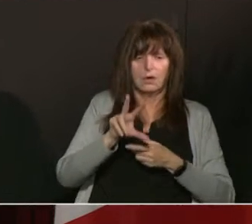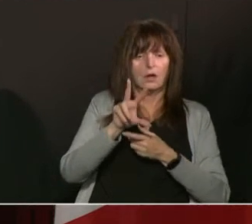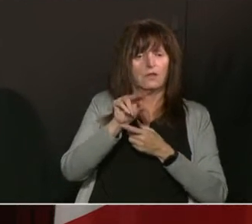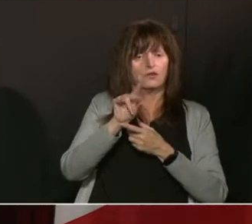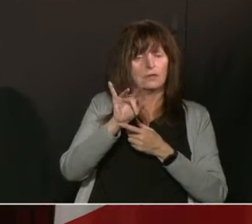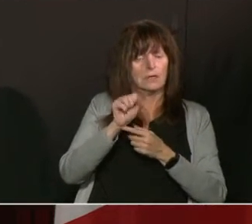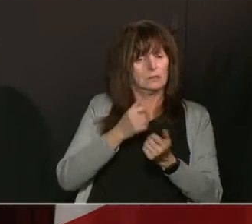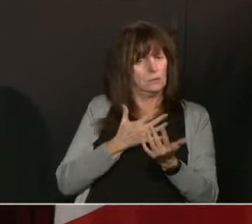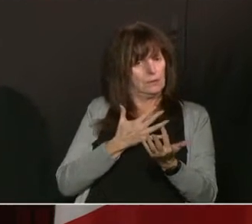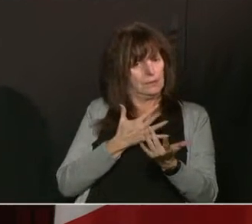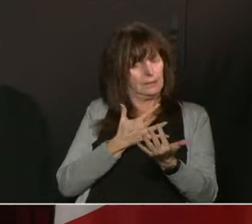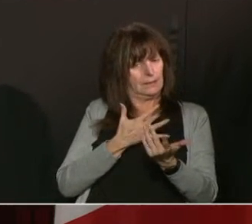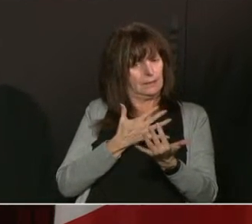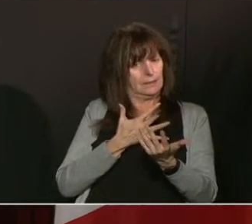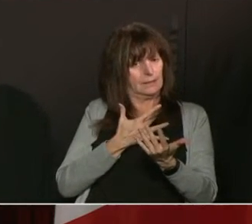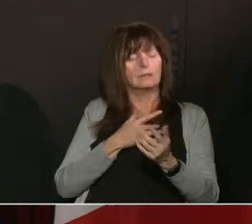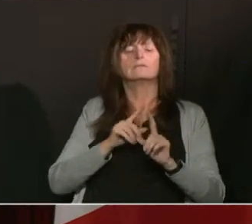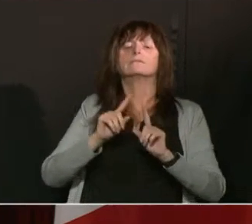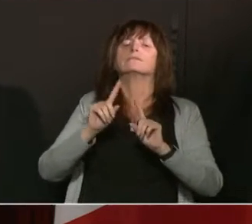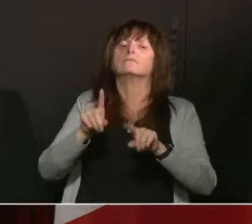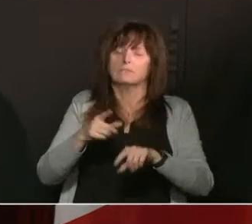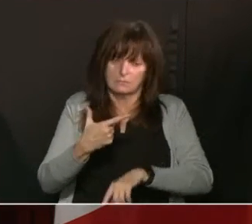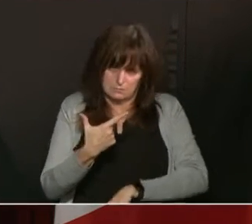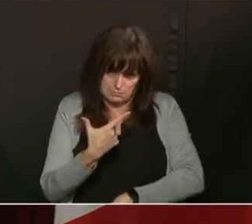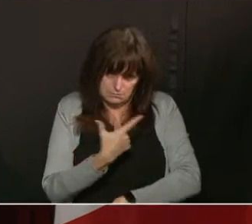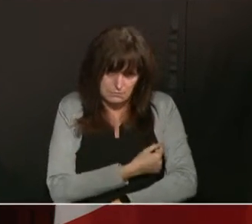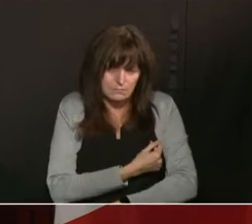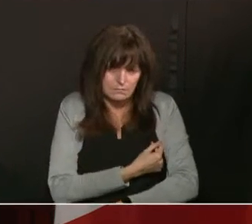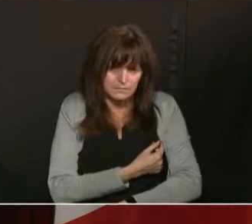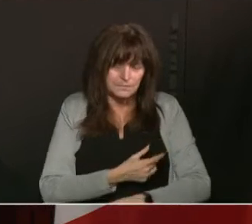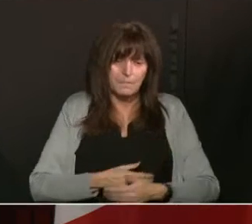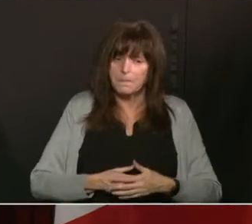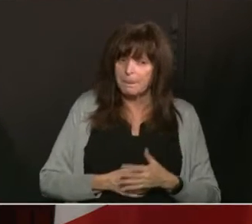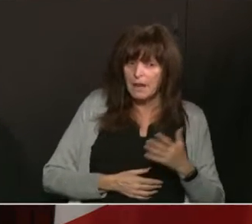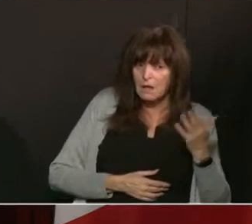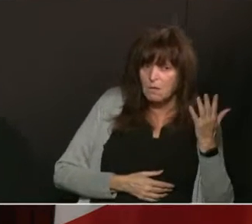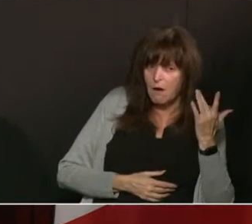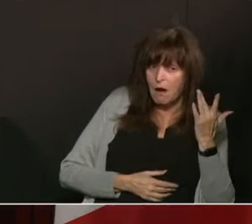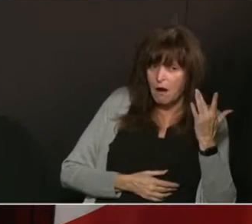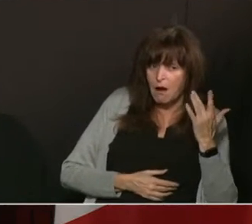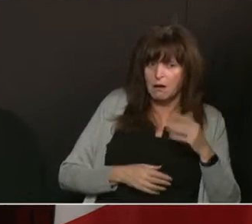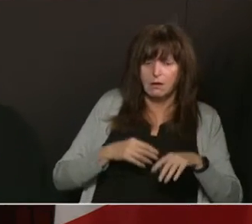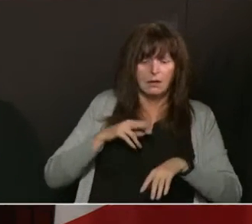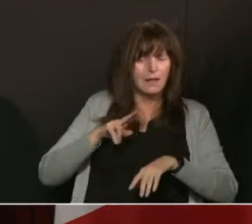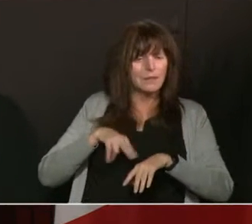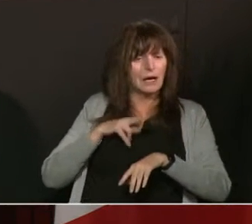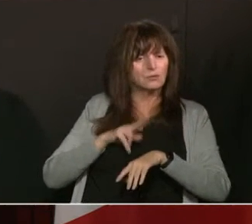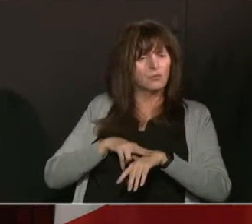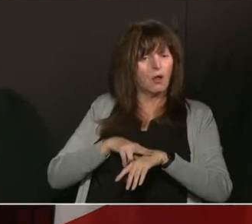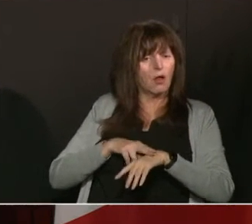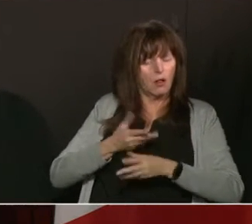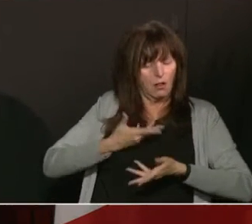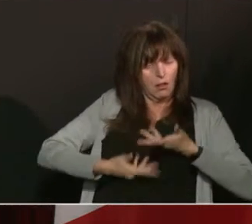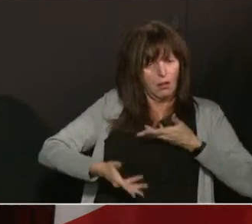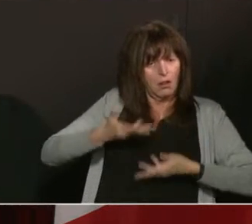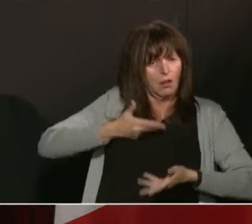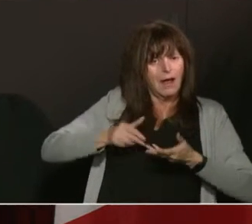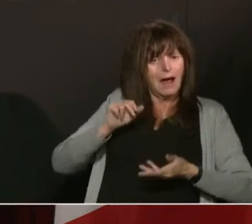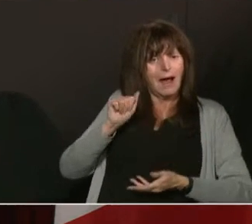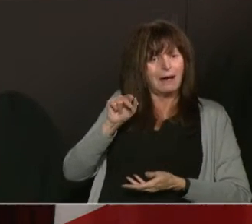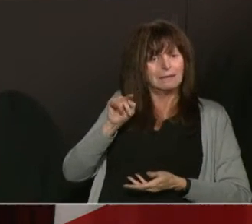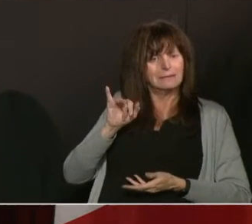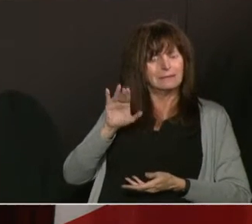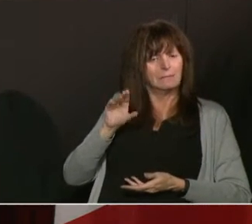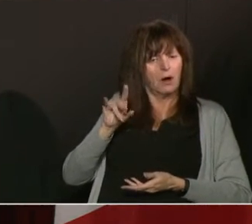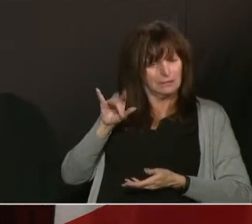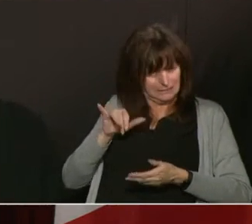body's no longer their complete recovery. That is the most likely the best time